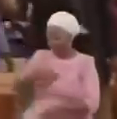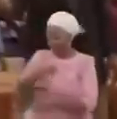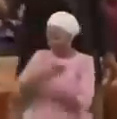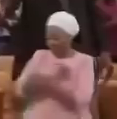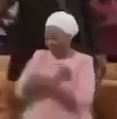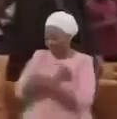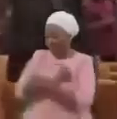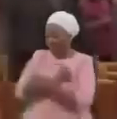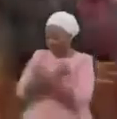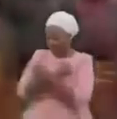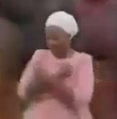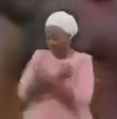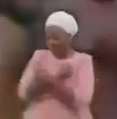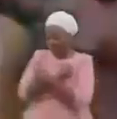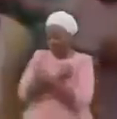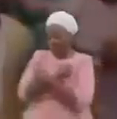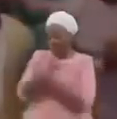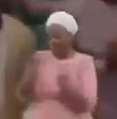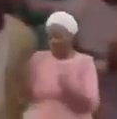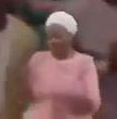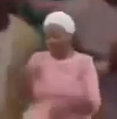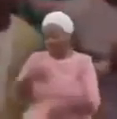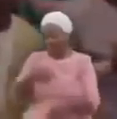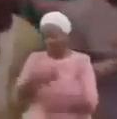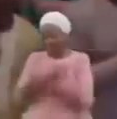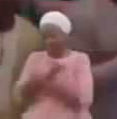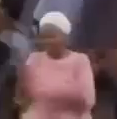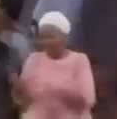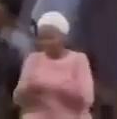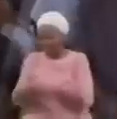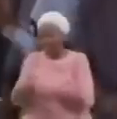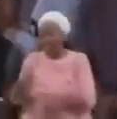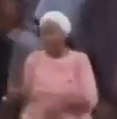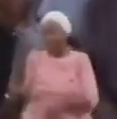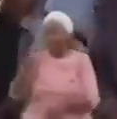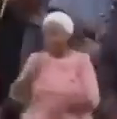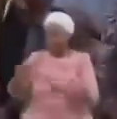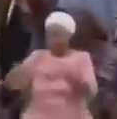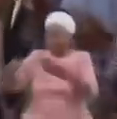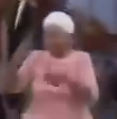Say, God will provide for you.